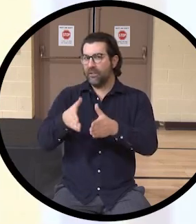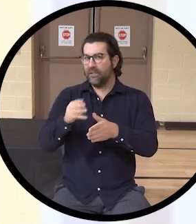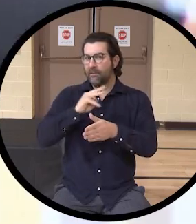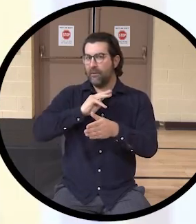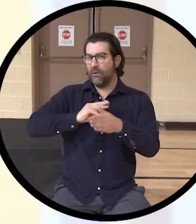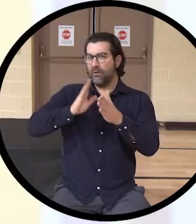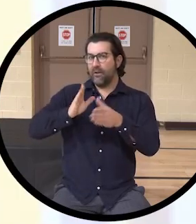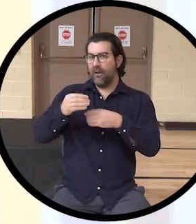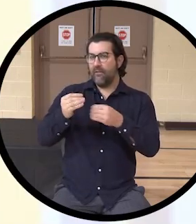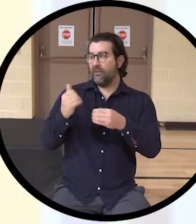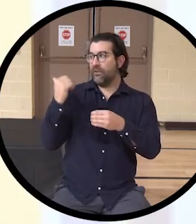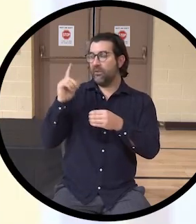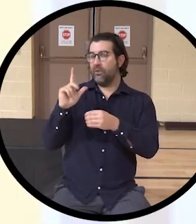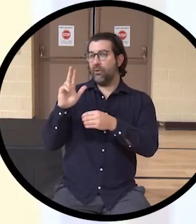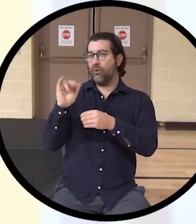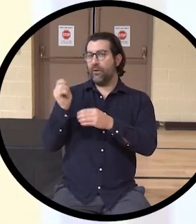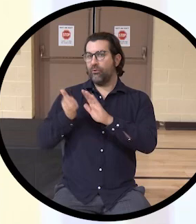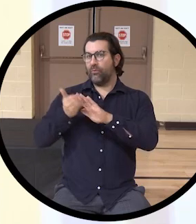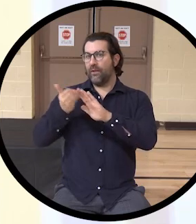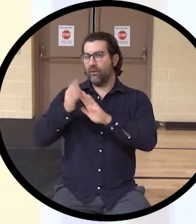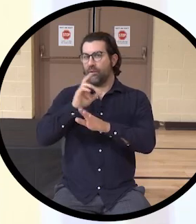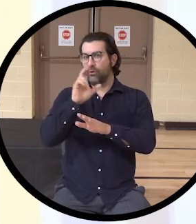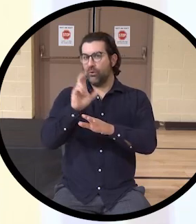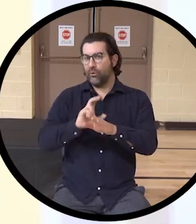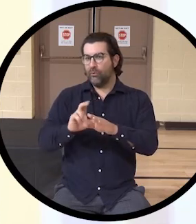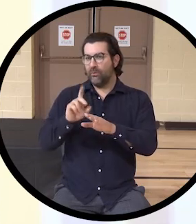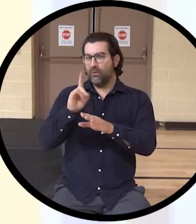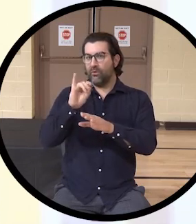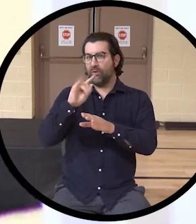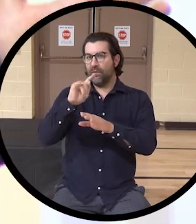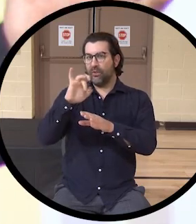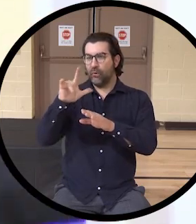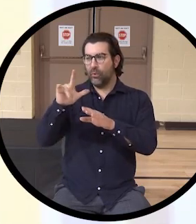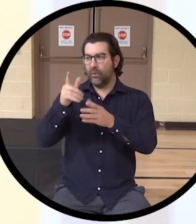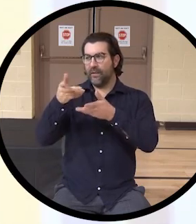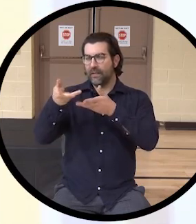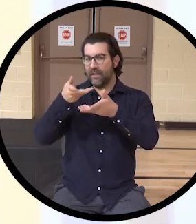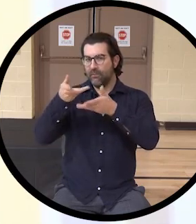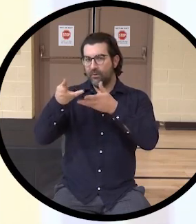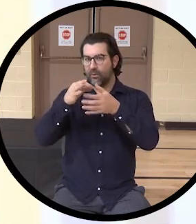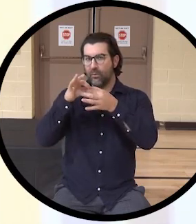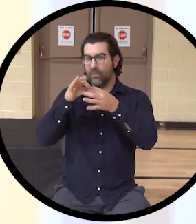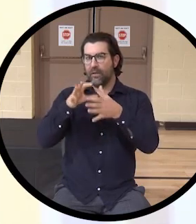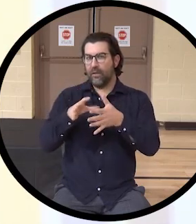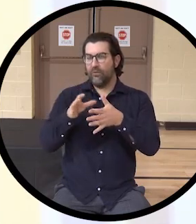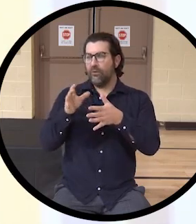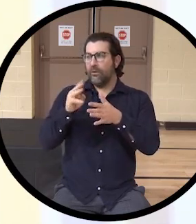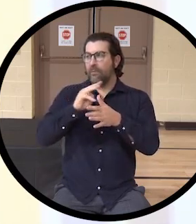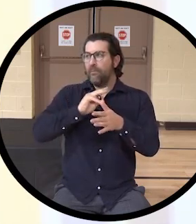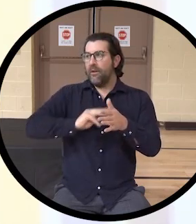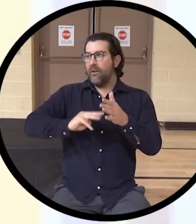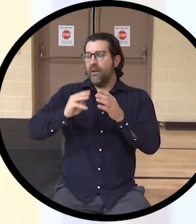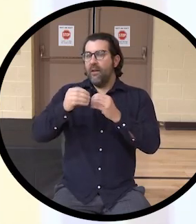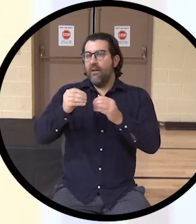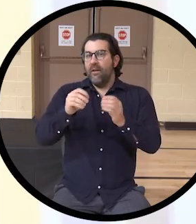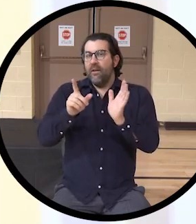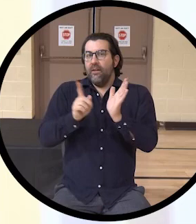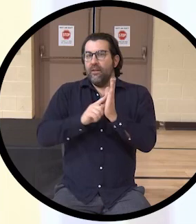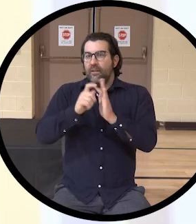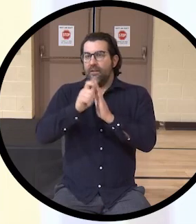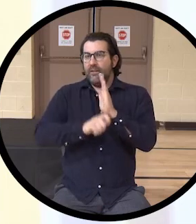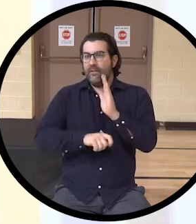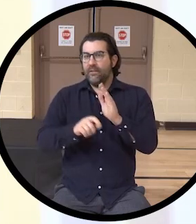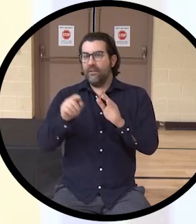Tutsui's running Zoom for us. She's our digital engagement coordinator, does our mayor's office newsletter. And then in the back,